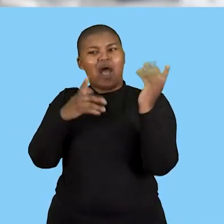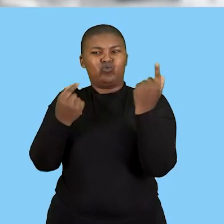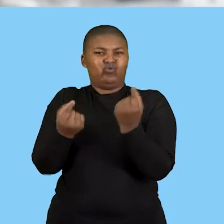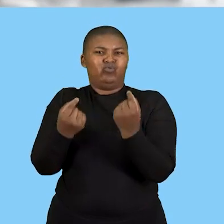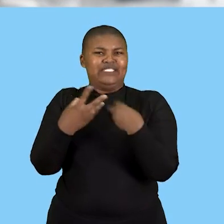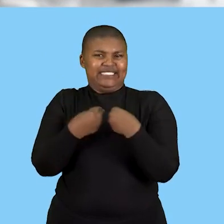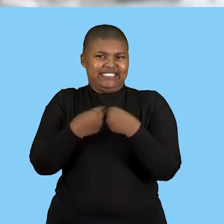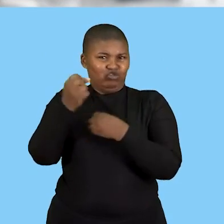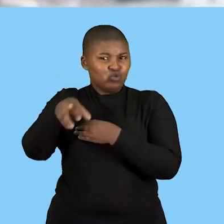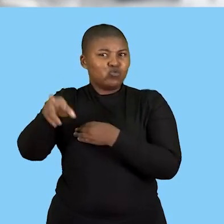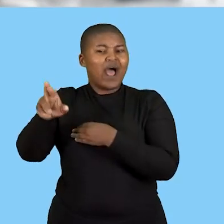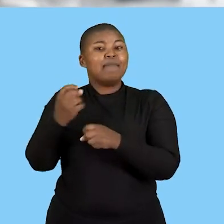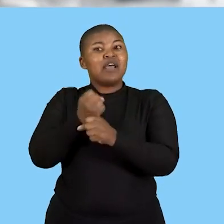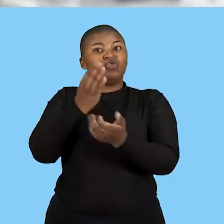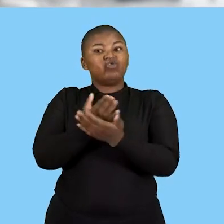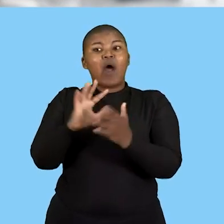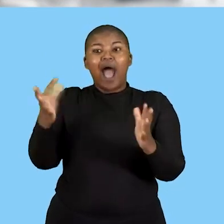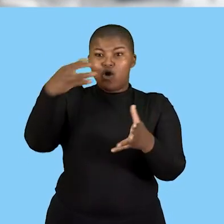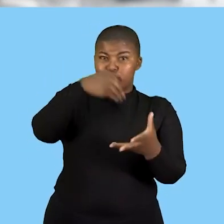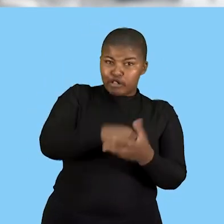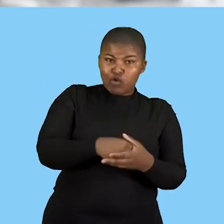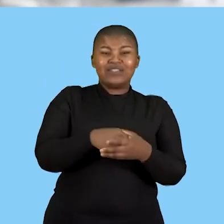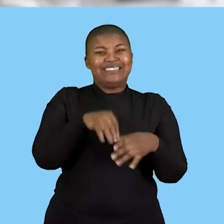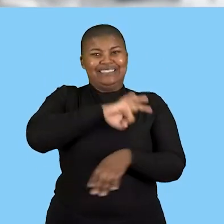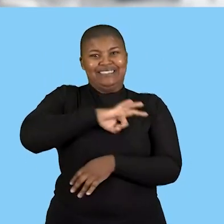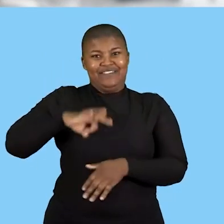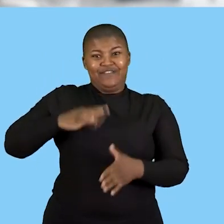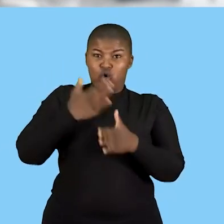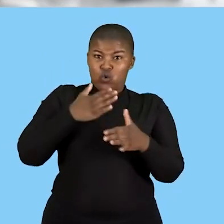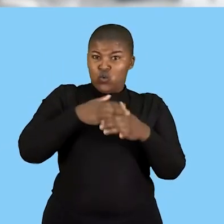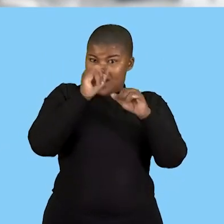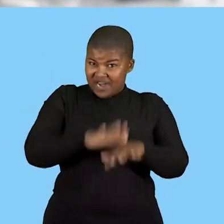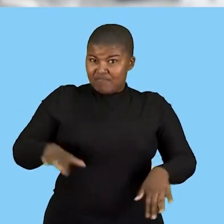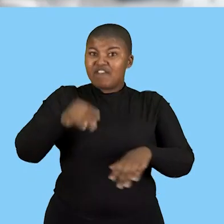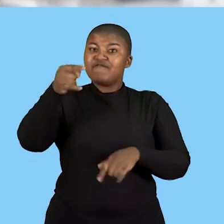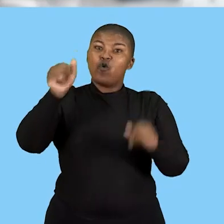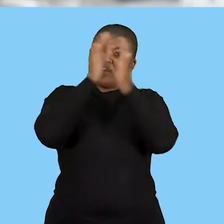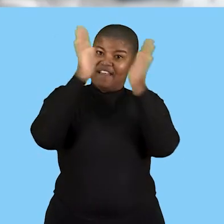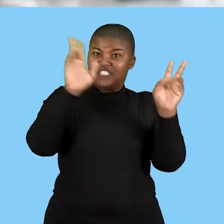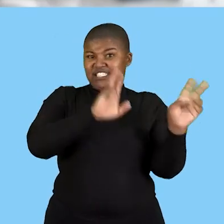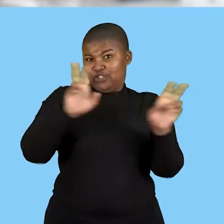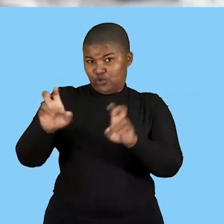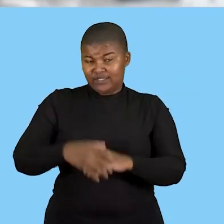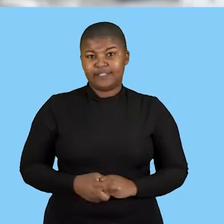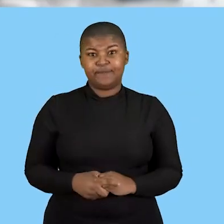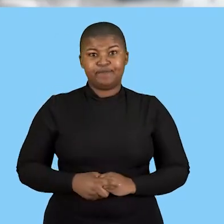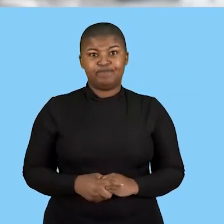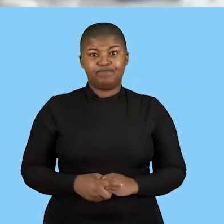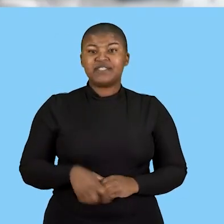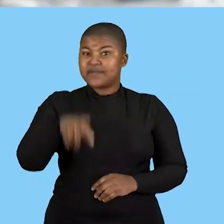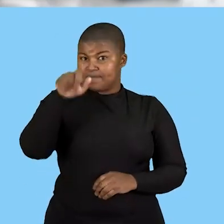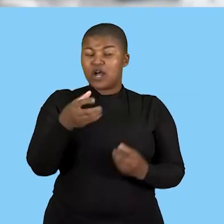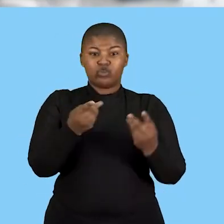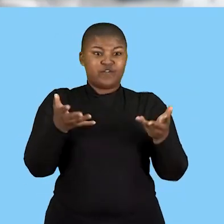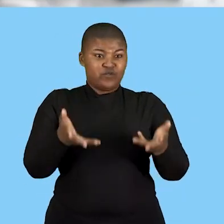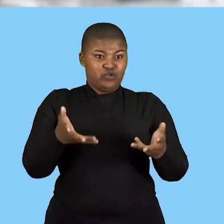do things. Show them the right way to include employees in the workplace regarding diversity issues. So